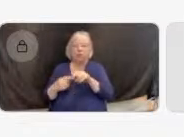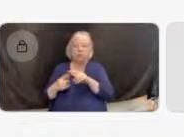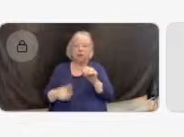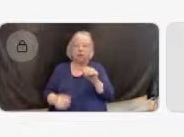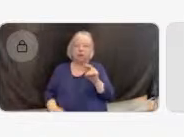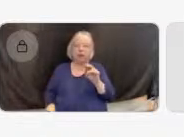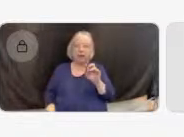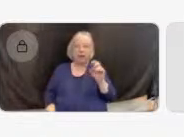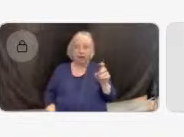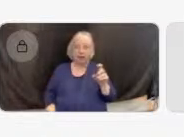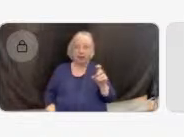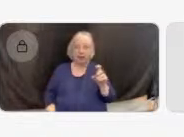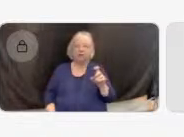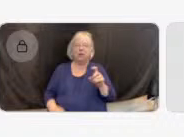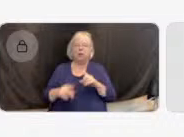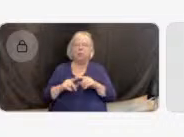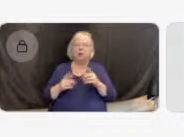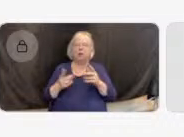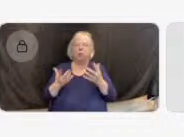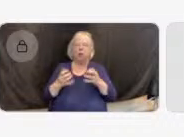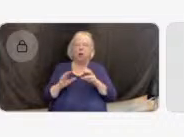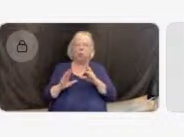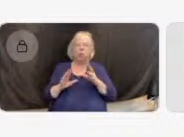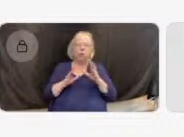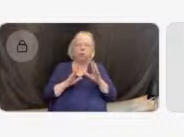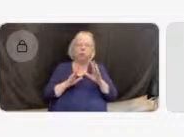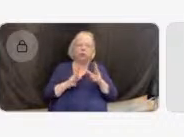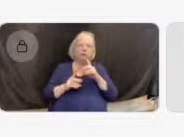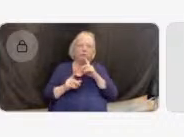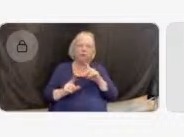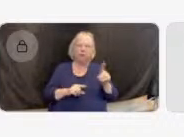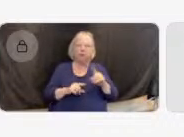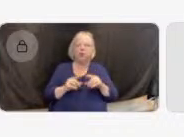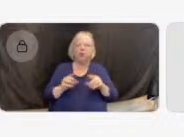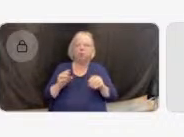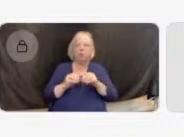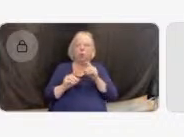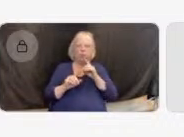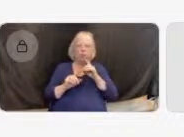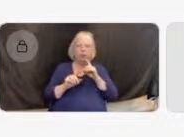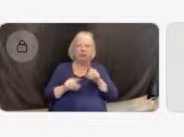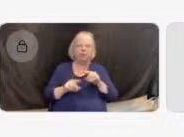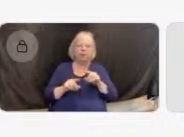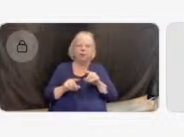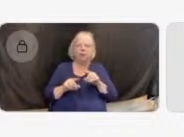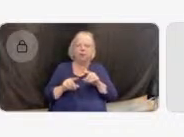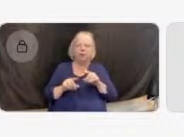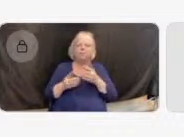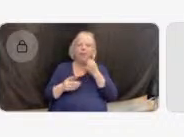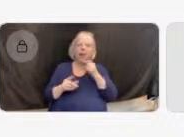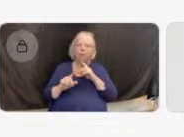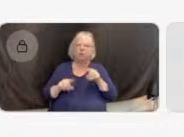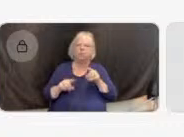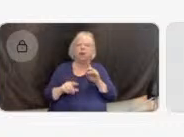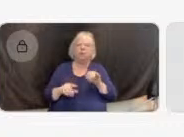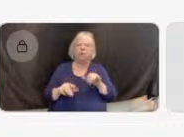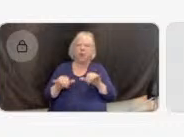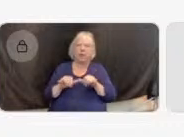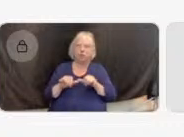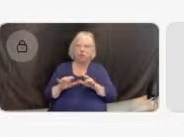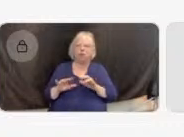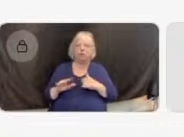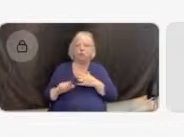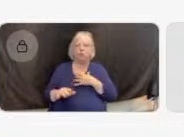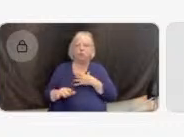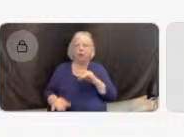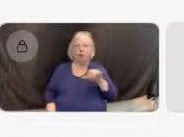leave those unresponded to, and they're more in the nature of an engineering analysis. And so I'd like to ask our civil engineer, Joe White, to come up and respond to each one